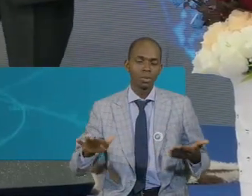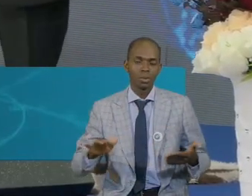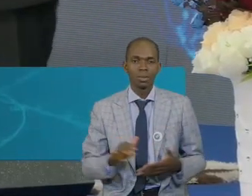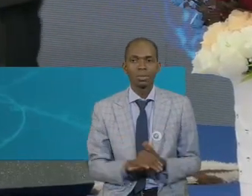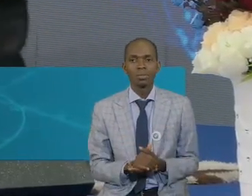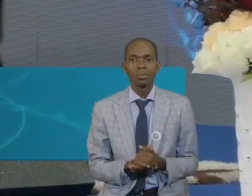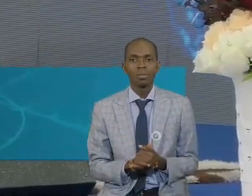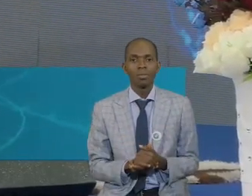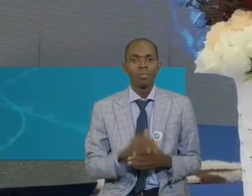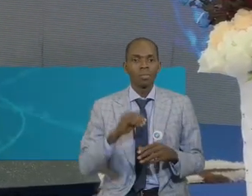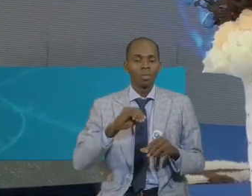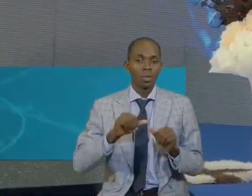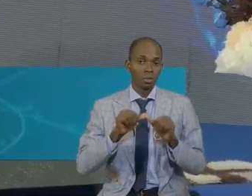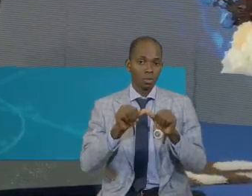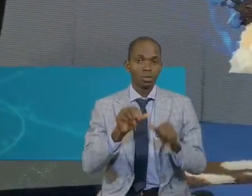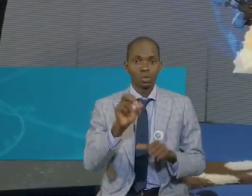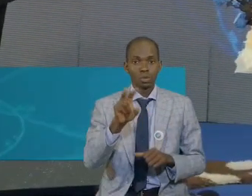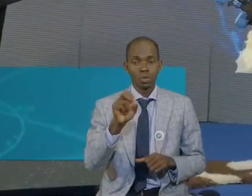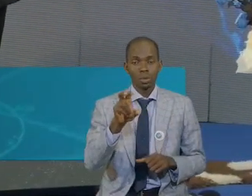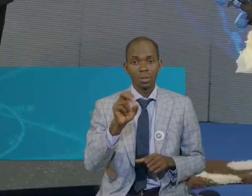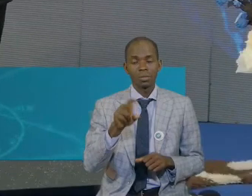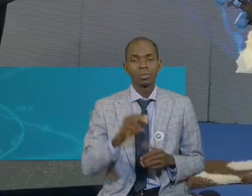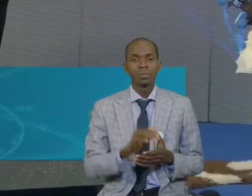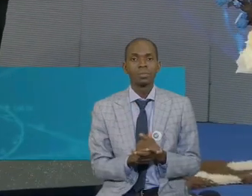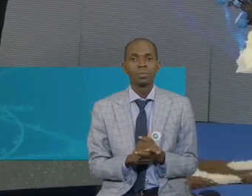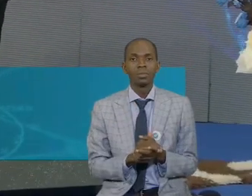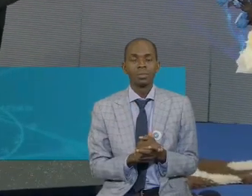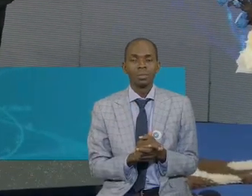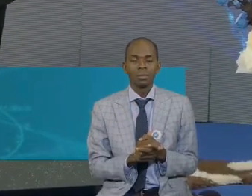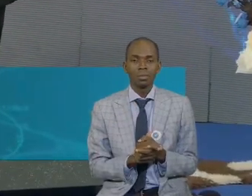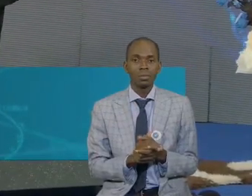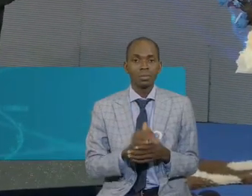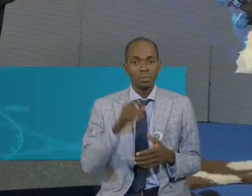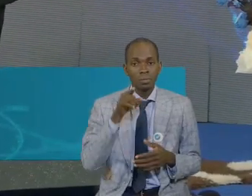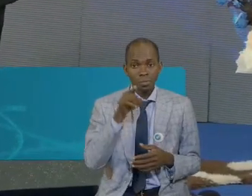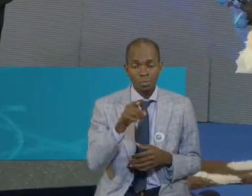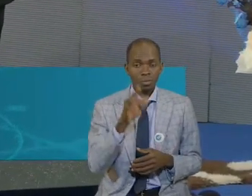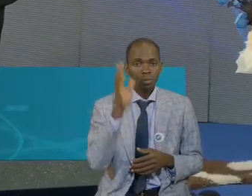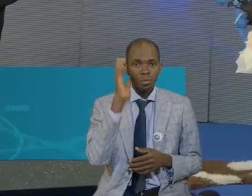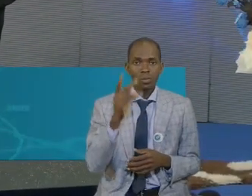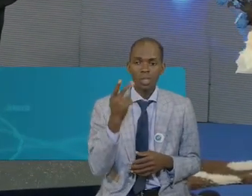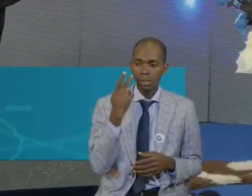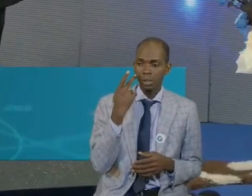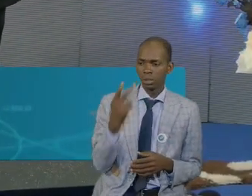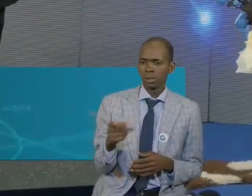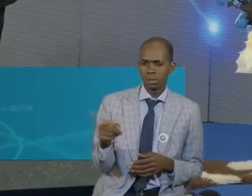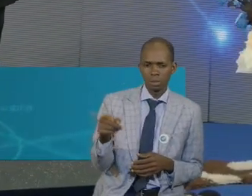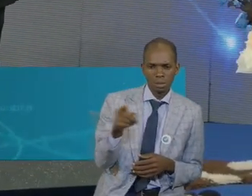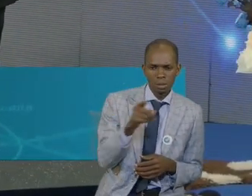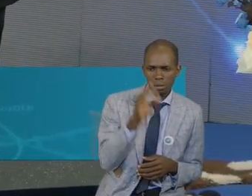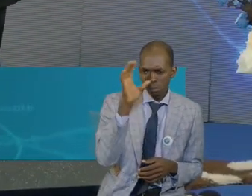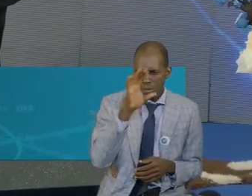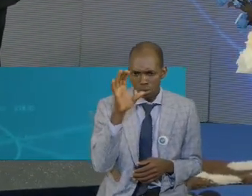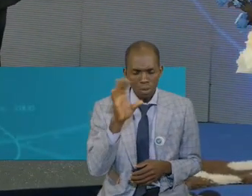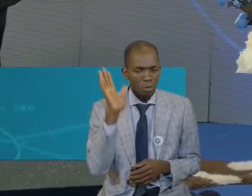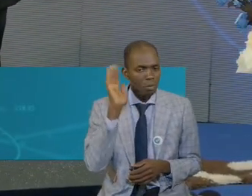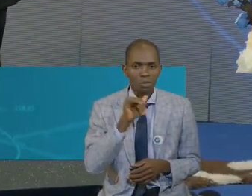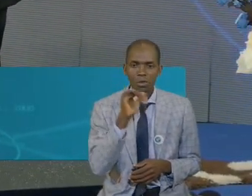In verse 12, it says, "Thou shalt seek them and shalt find them no